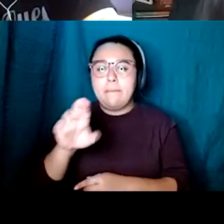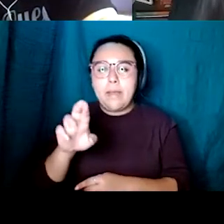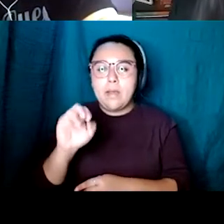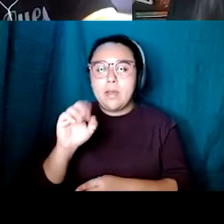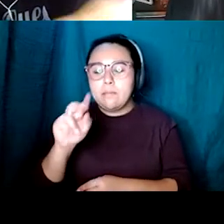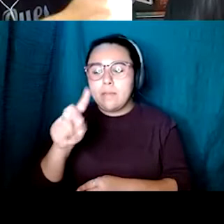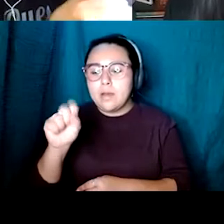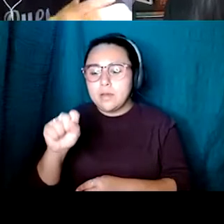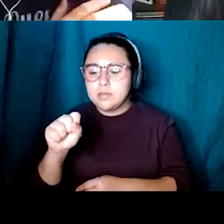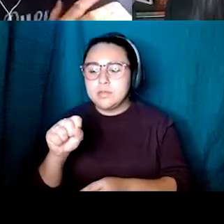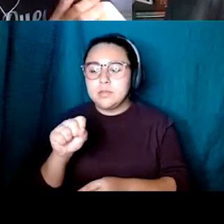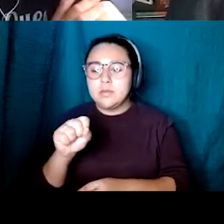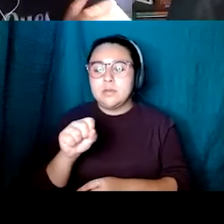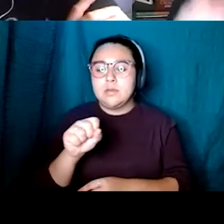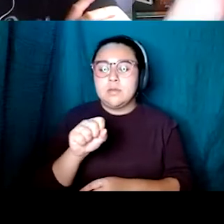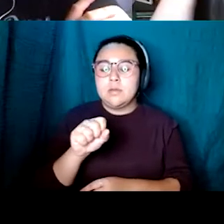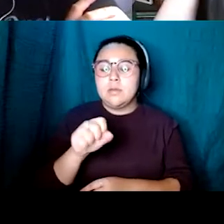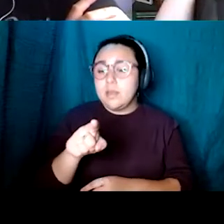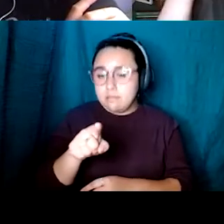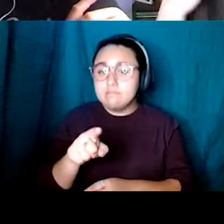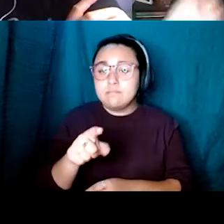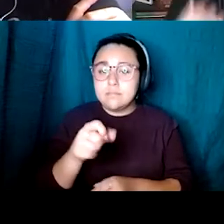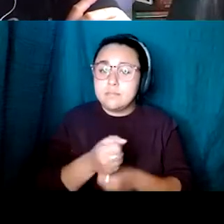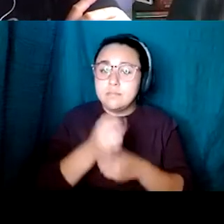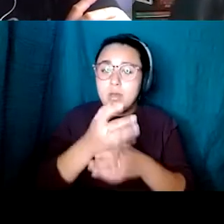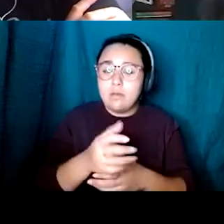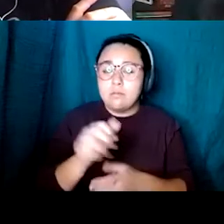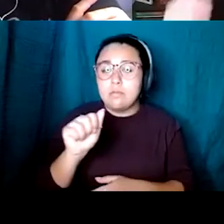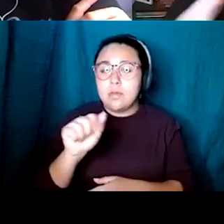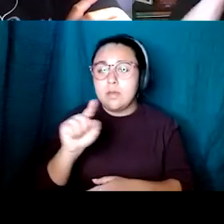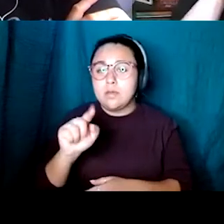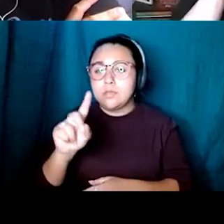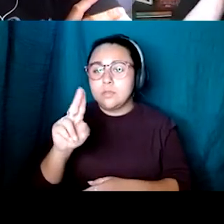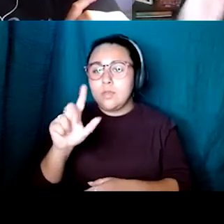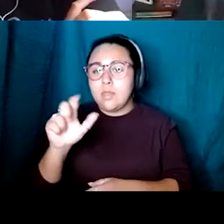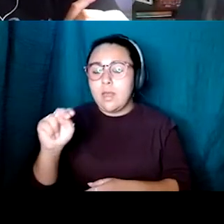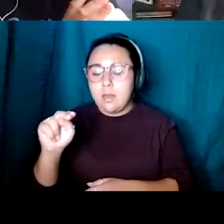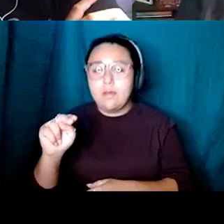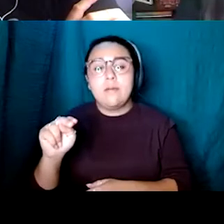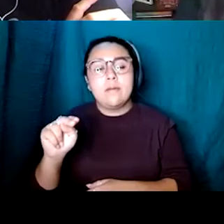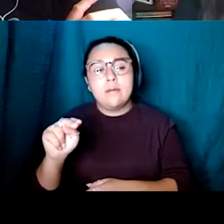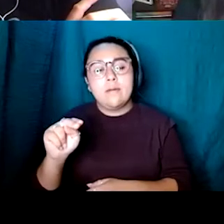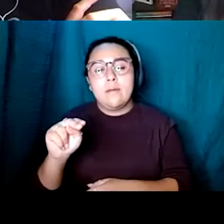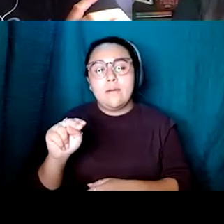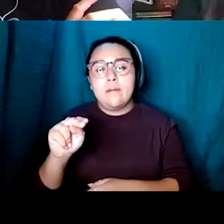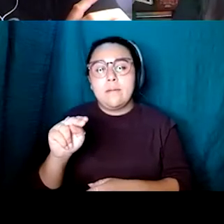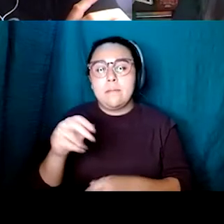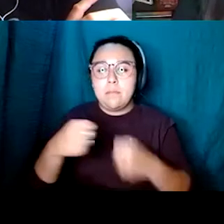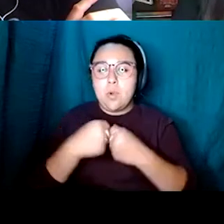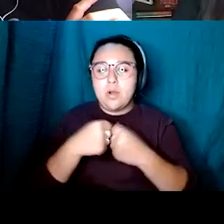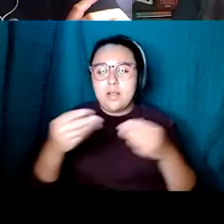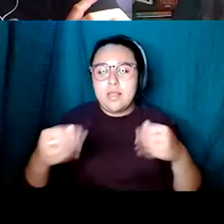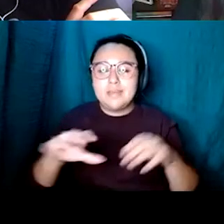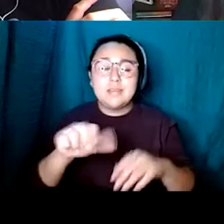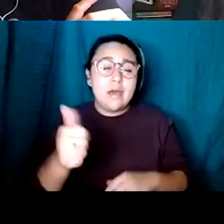Imaniman, Poets Writing in the Azdulan Borderlands, and The Other F Word, A Celebration of